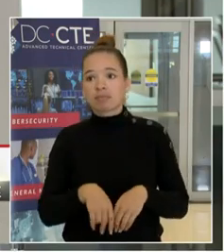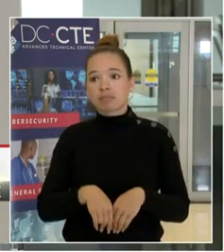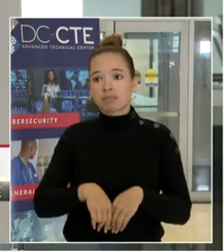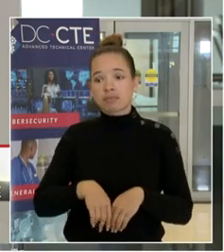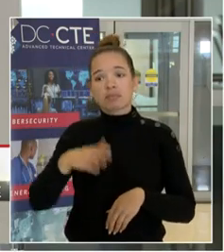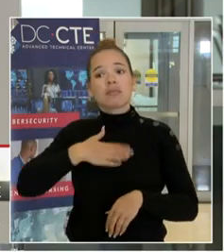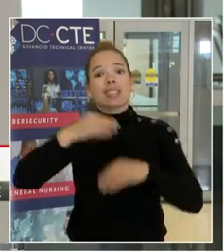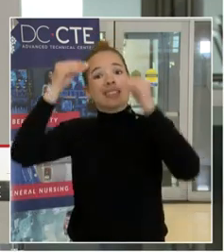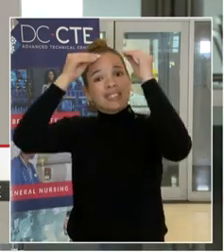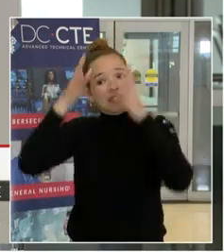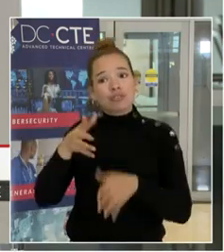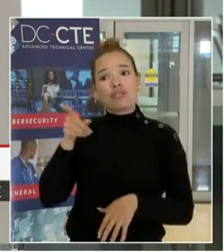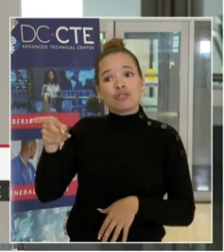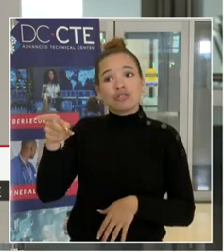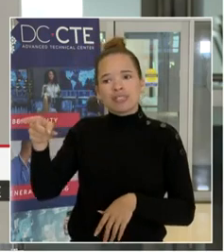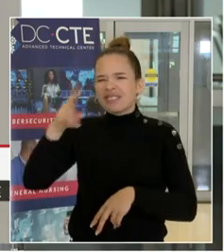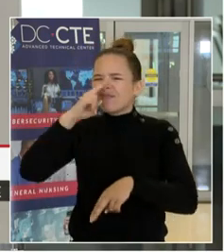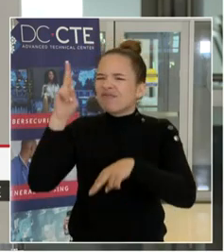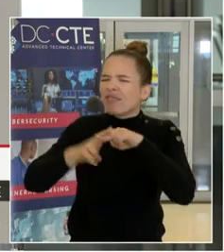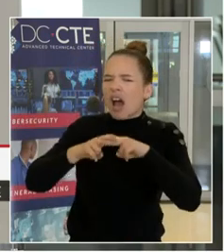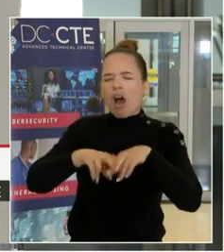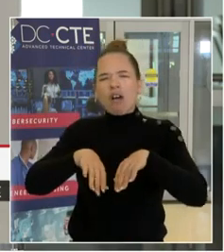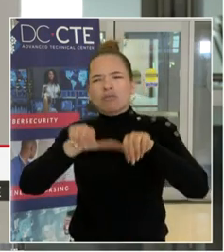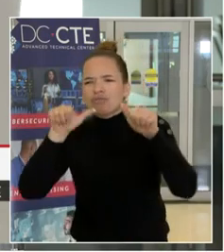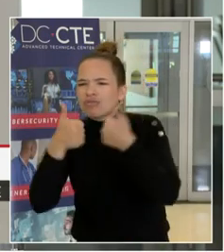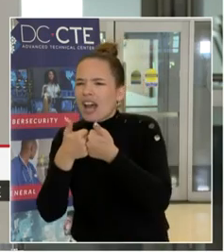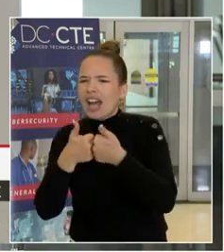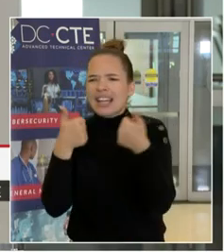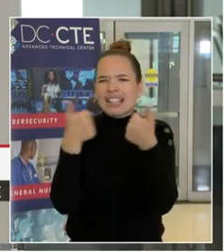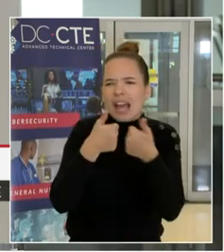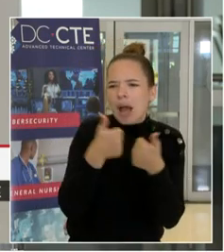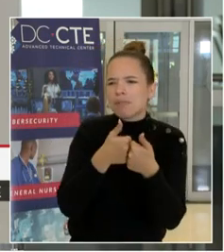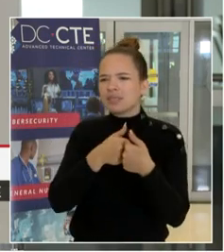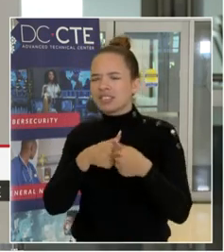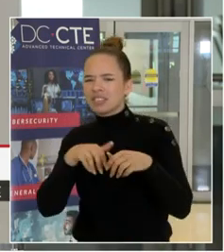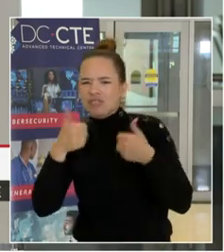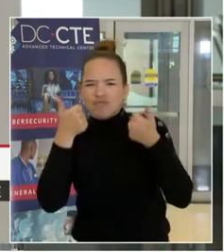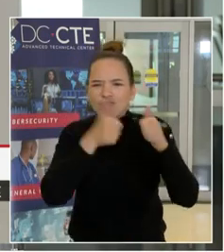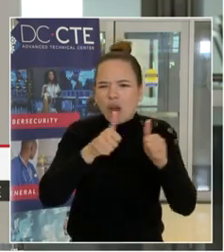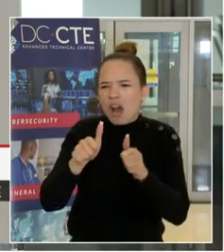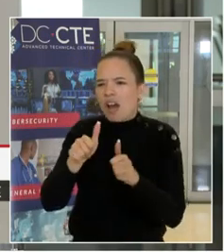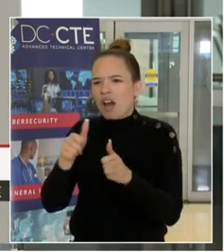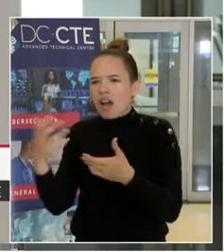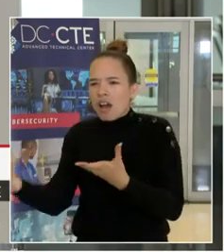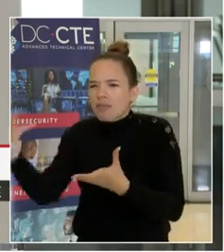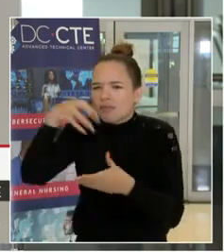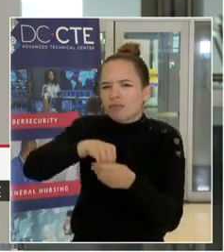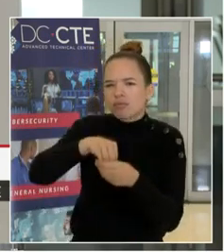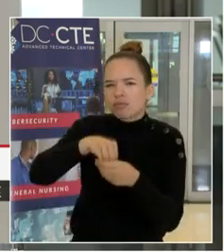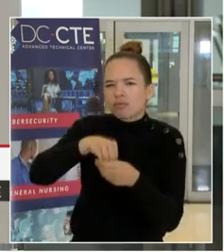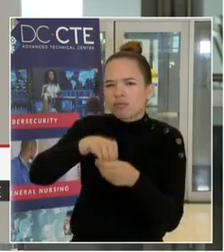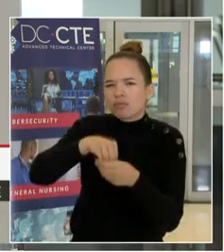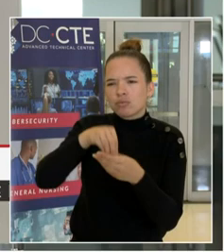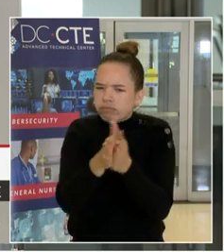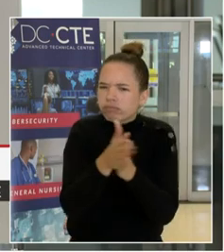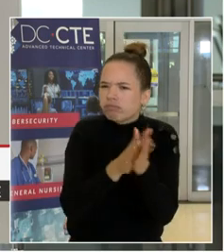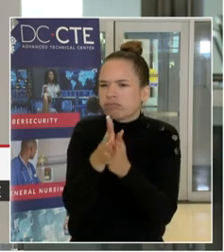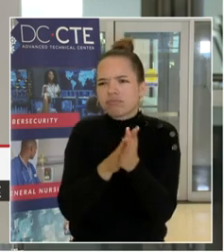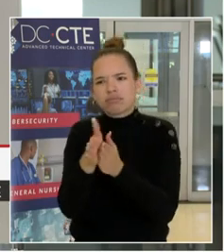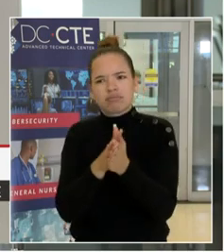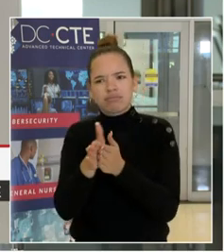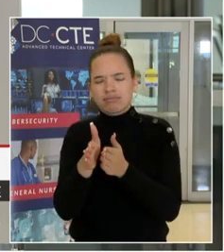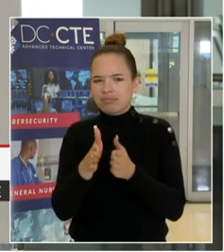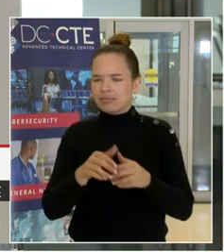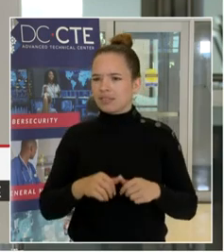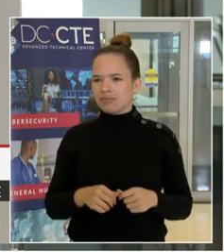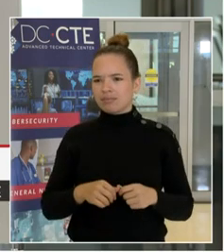and she uses the strategy of repetition to really get her students engaged with what she's teaching us. Clearly, it's worked because I have not failed